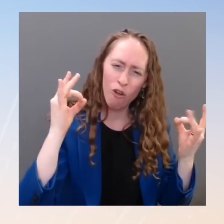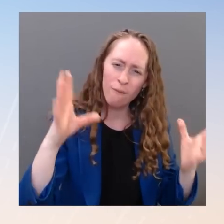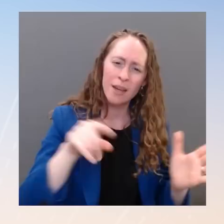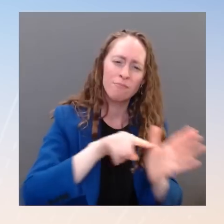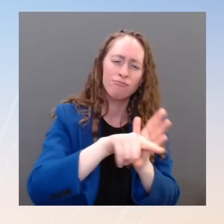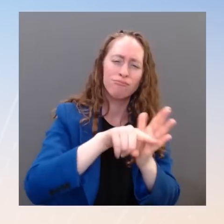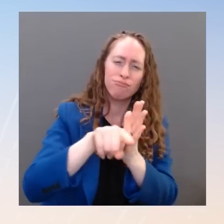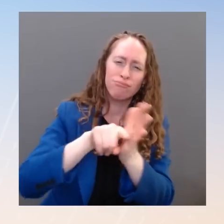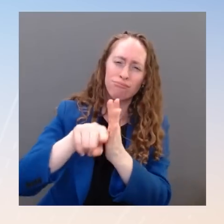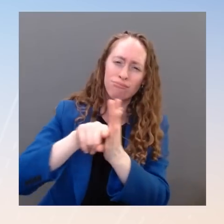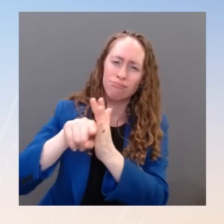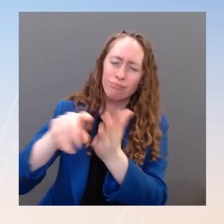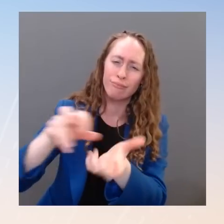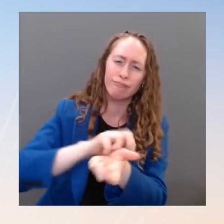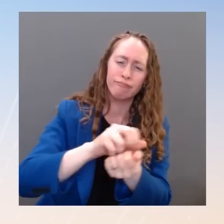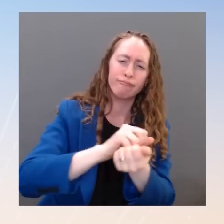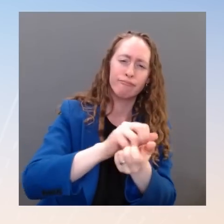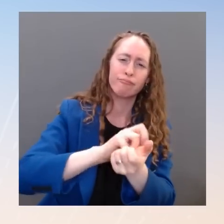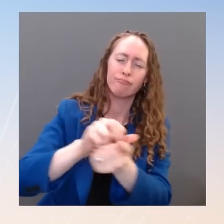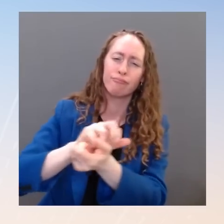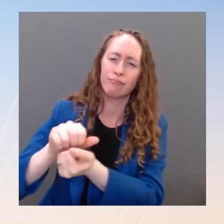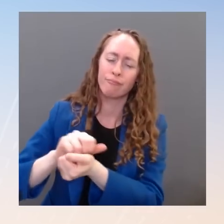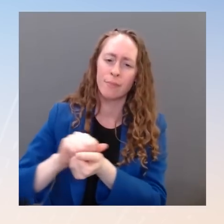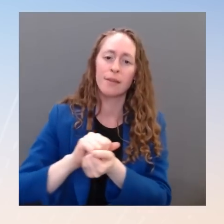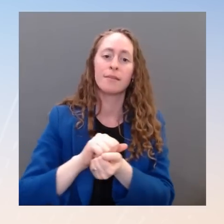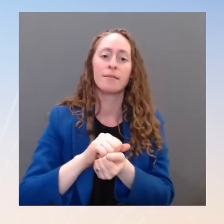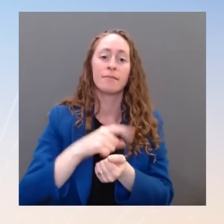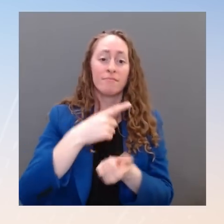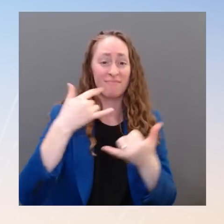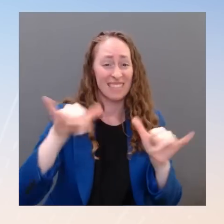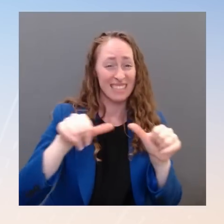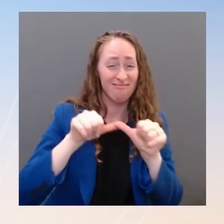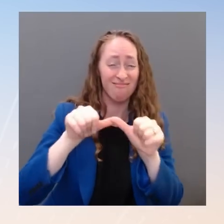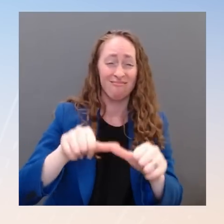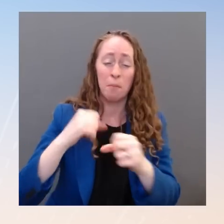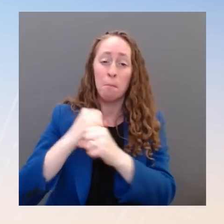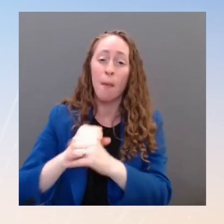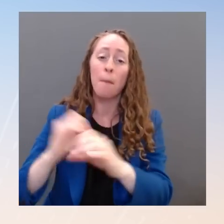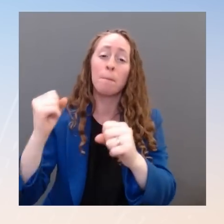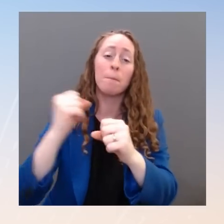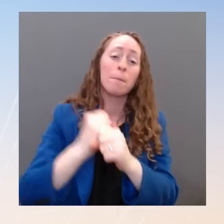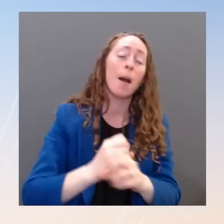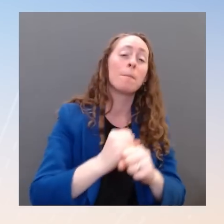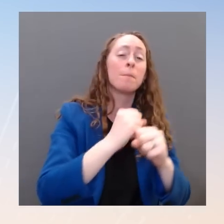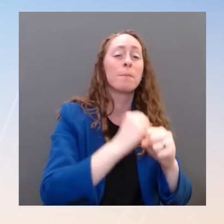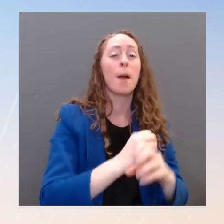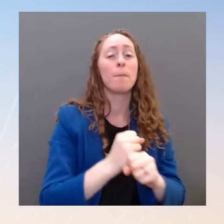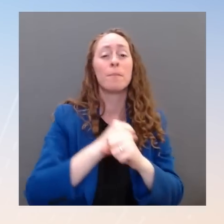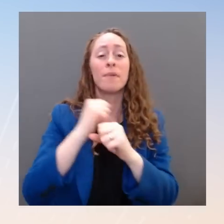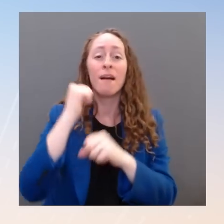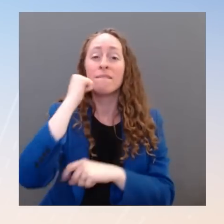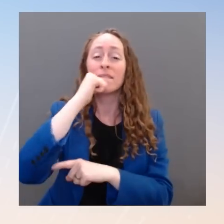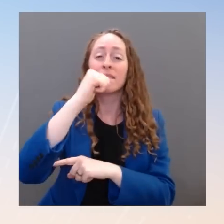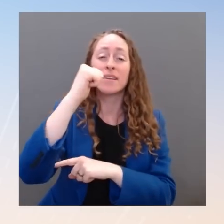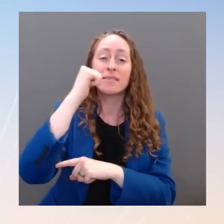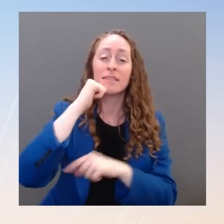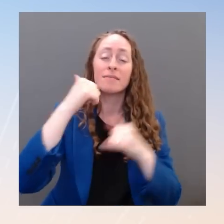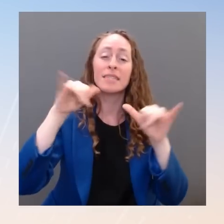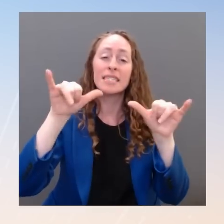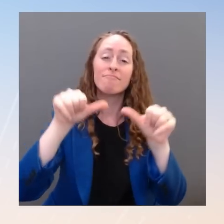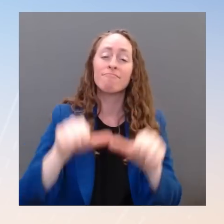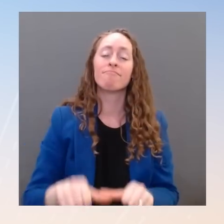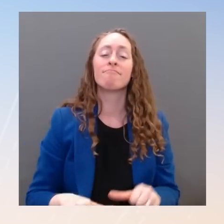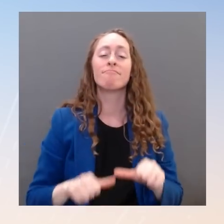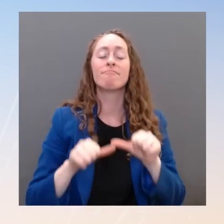in Ukraine every day. So even if we are, dare I say, getting into a hypothetical, what we're talking about here is not